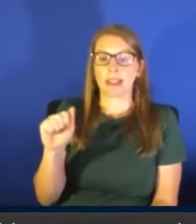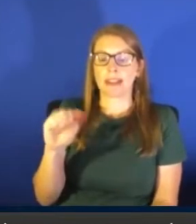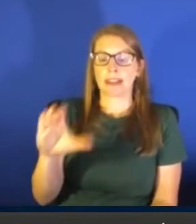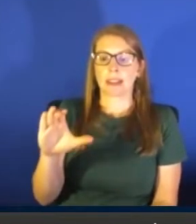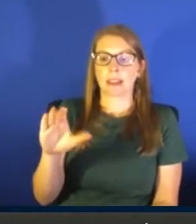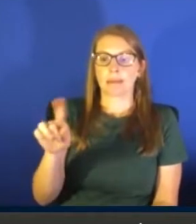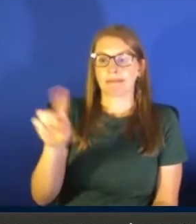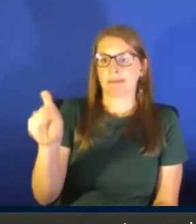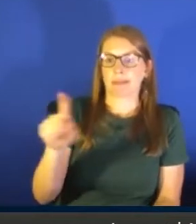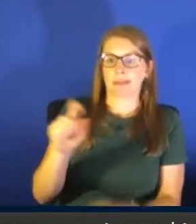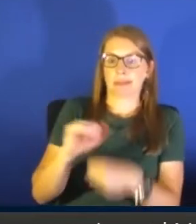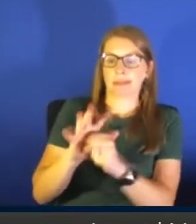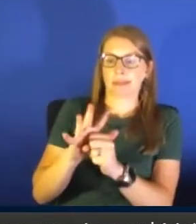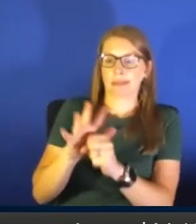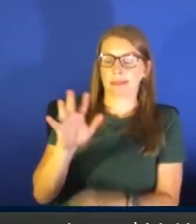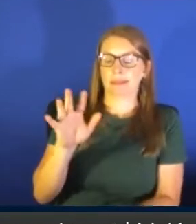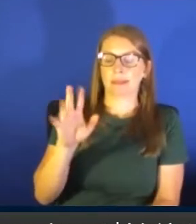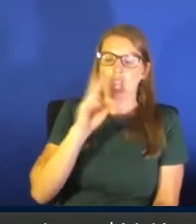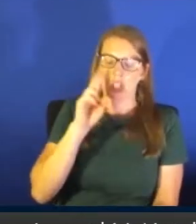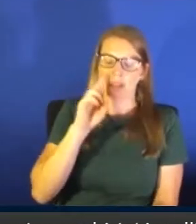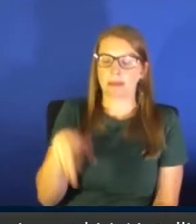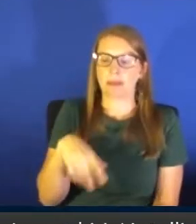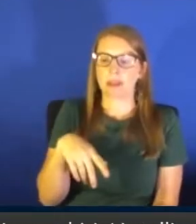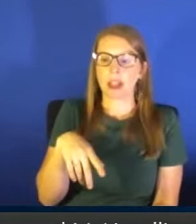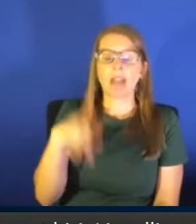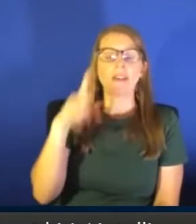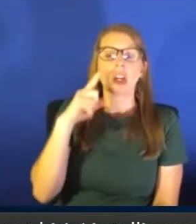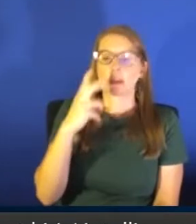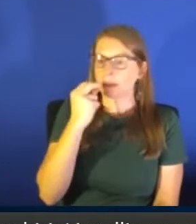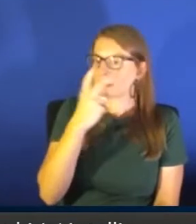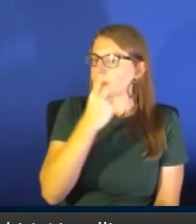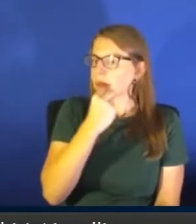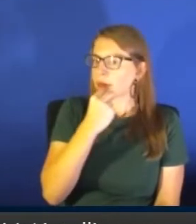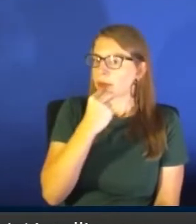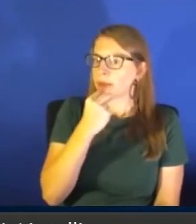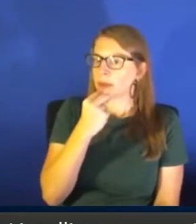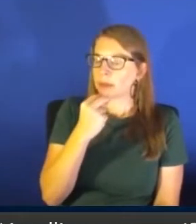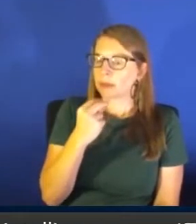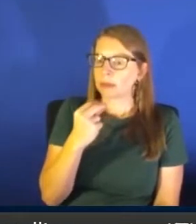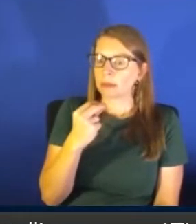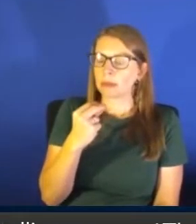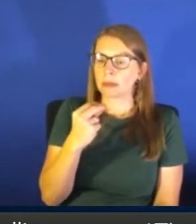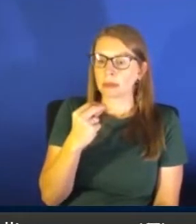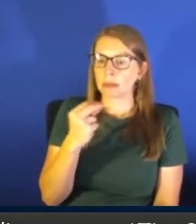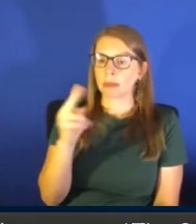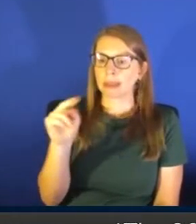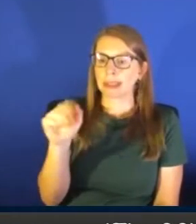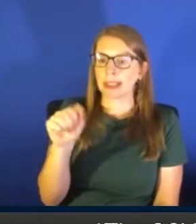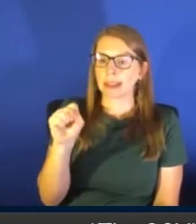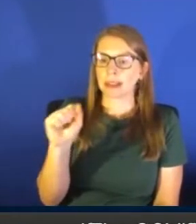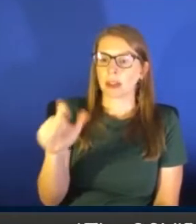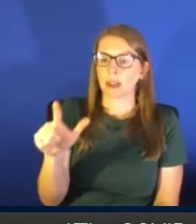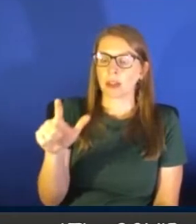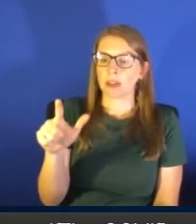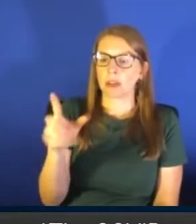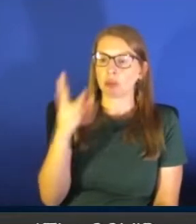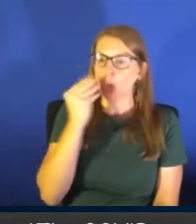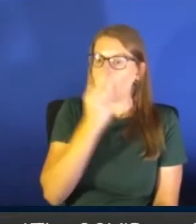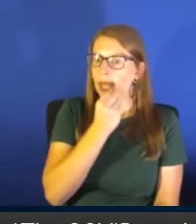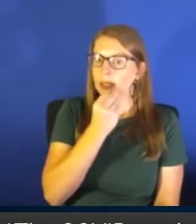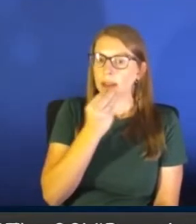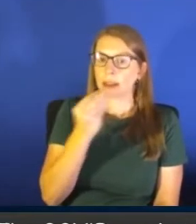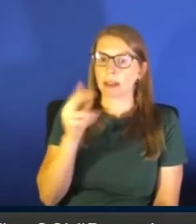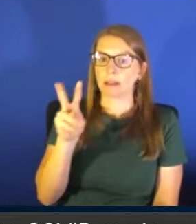Hawk. It says, lately I've heard about nasal spray vaccines. Any updates on that or local trials for them? Great